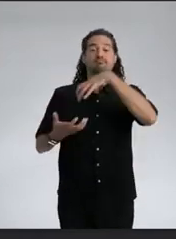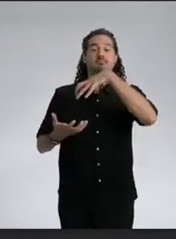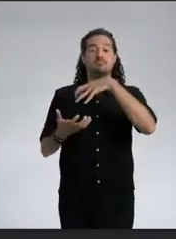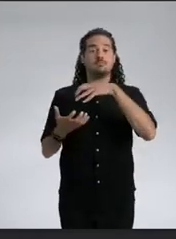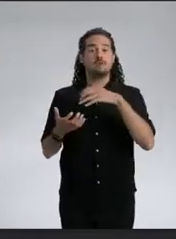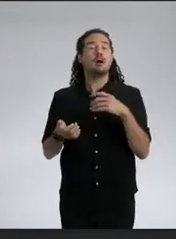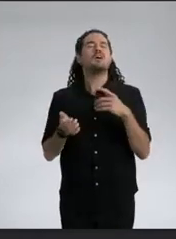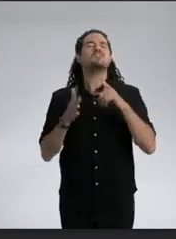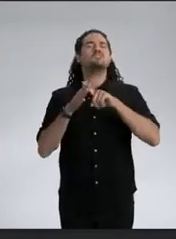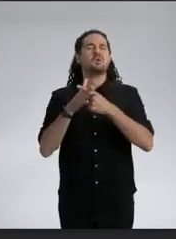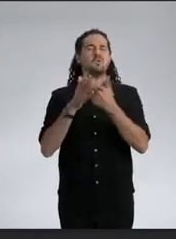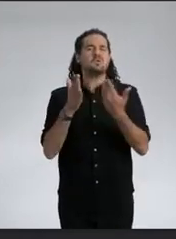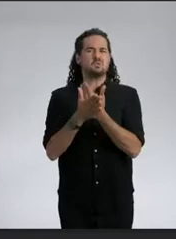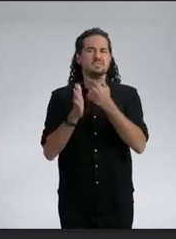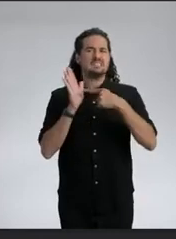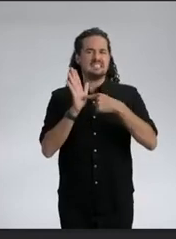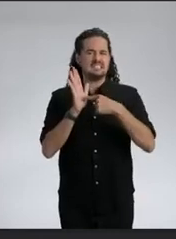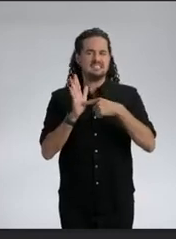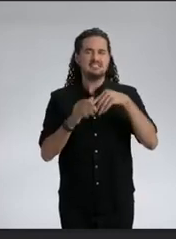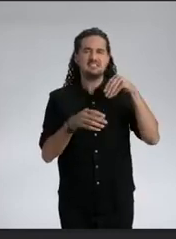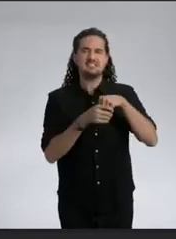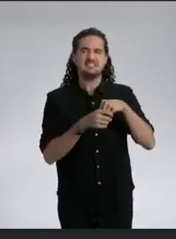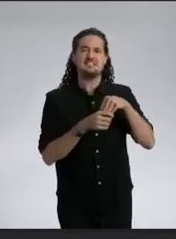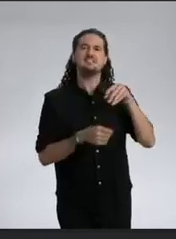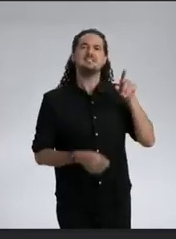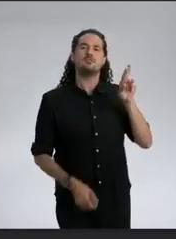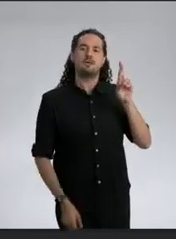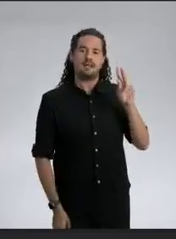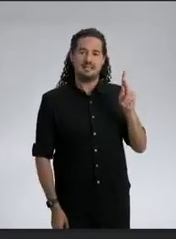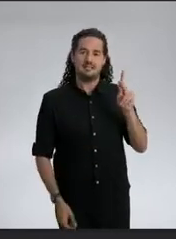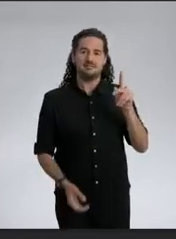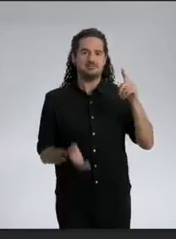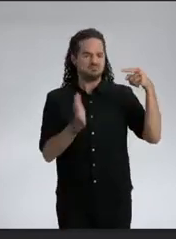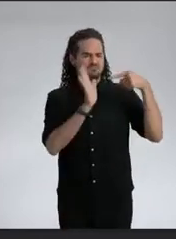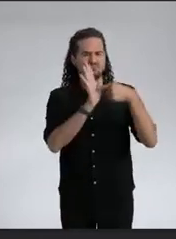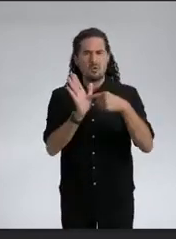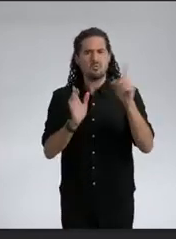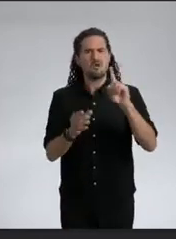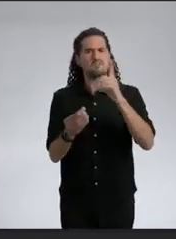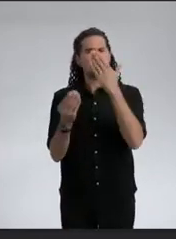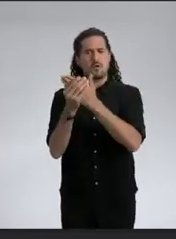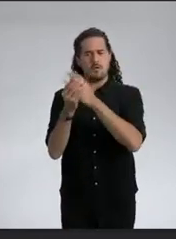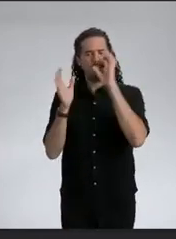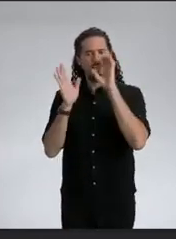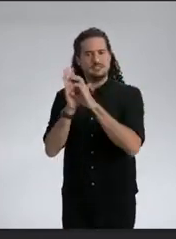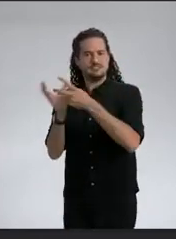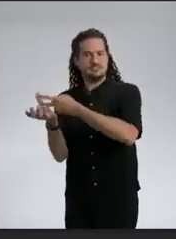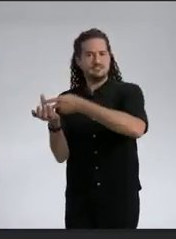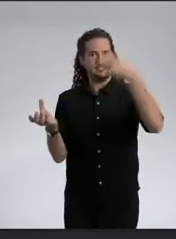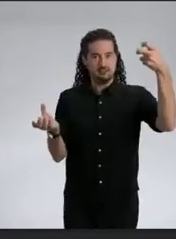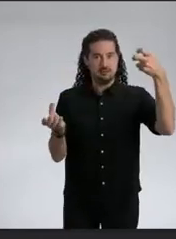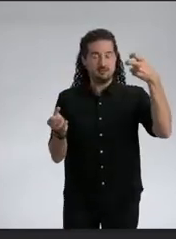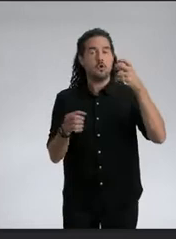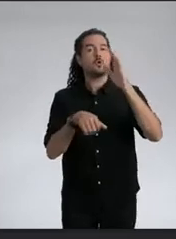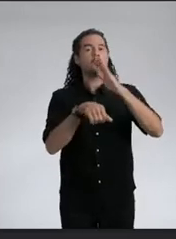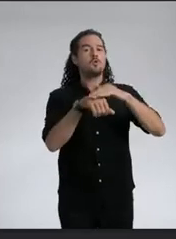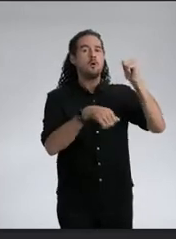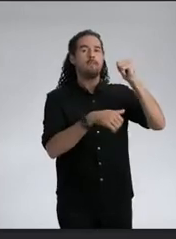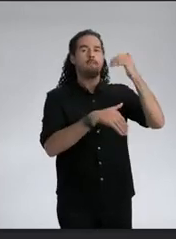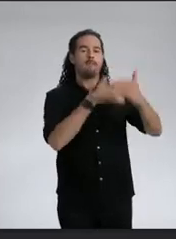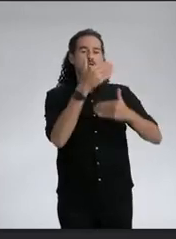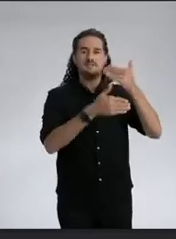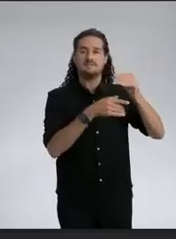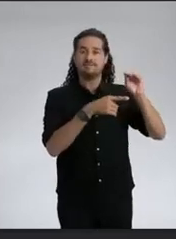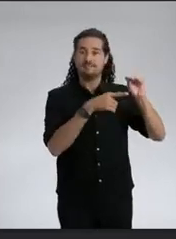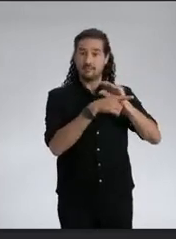session in Reality Kit that points to the folder of your captured images. Then, call the process function to generate the